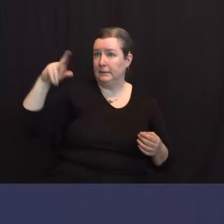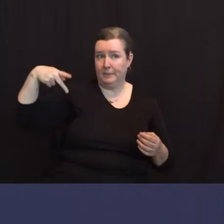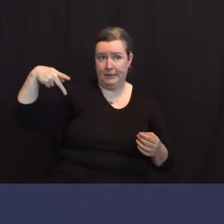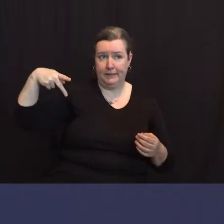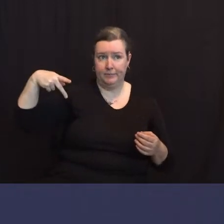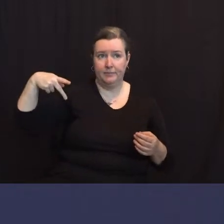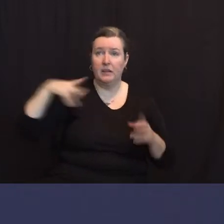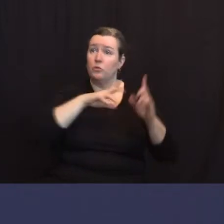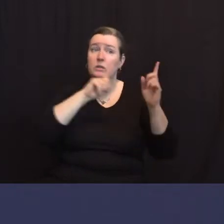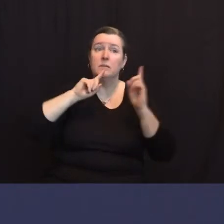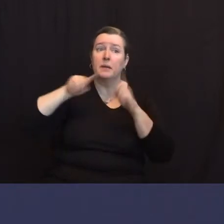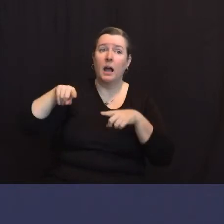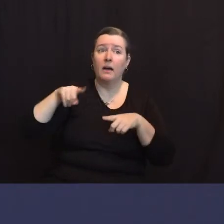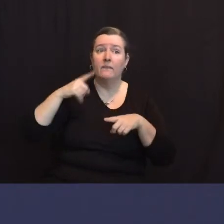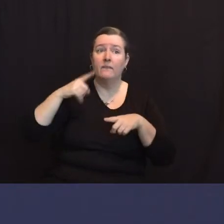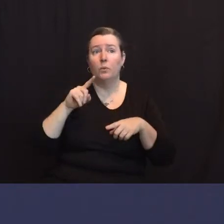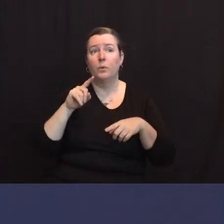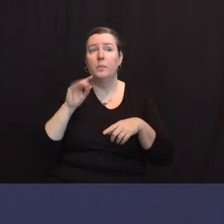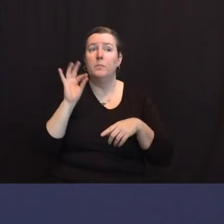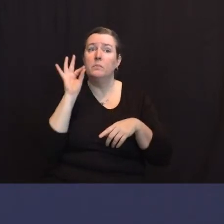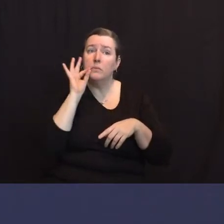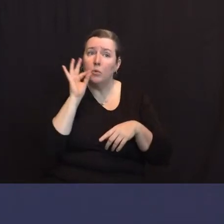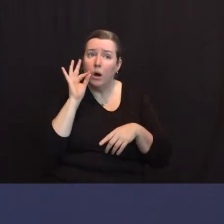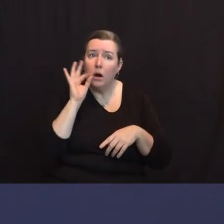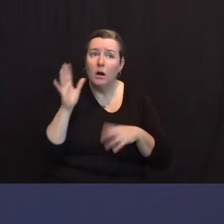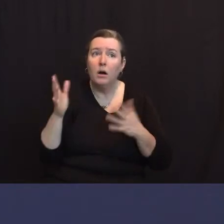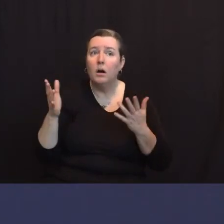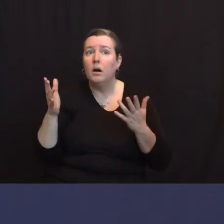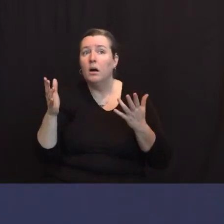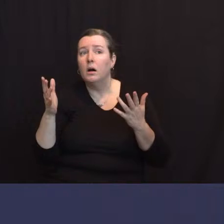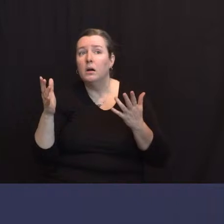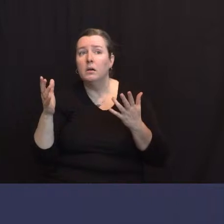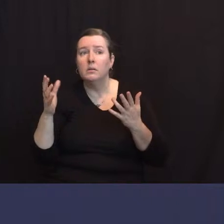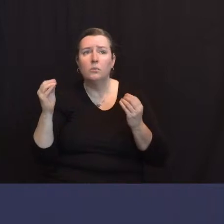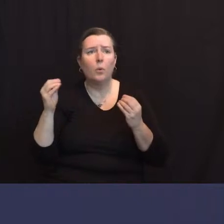laws and also the lack of a black representative on the committee?